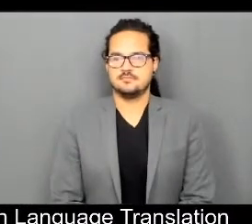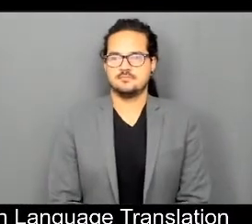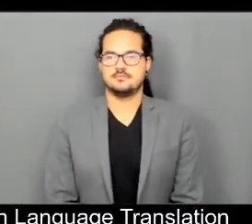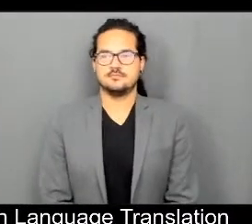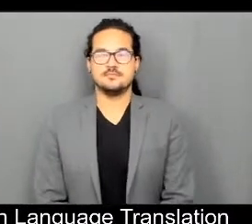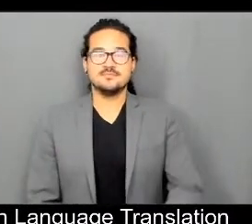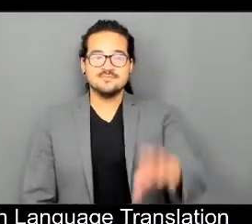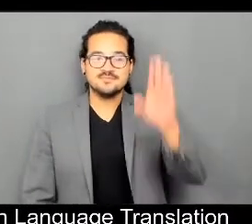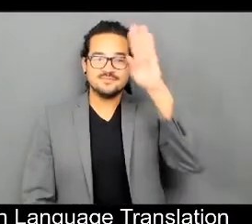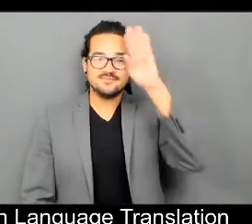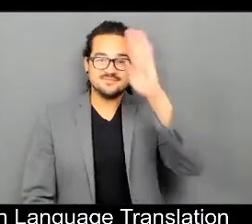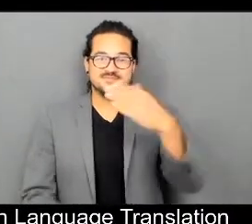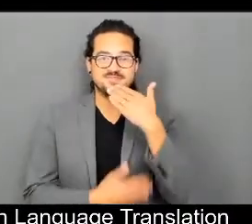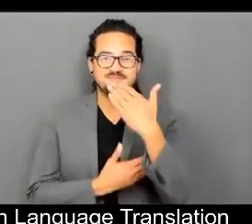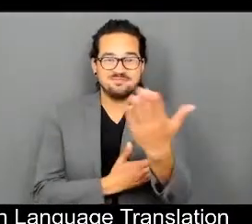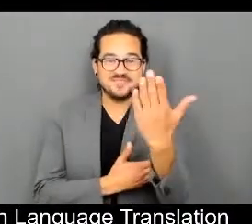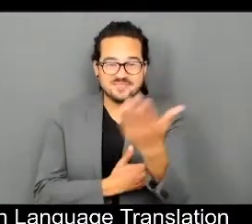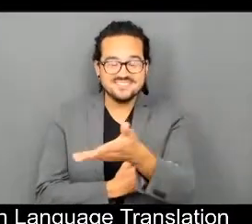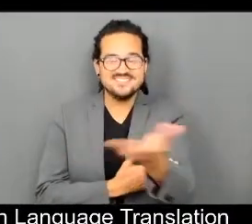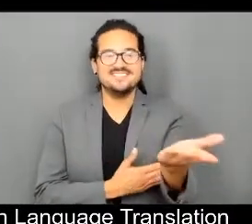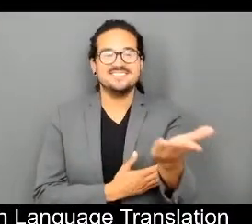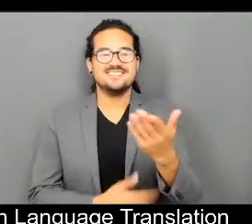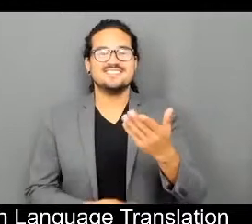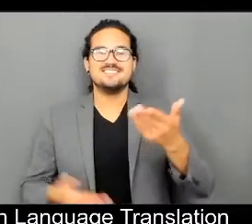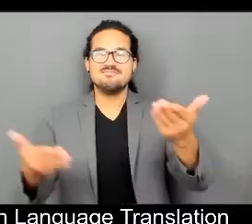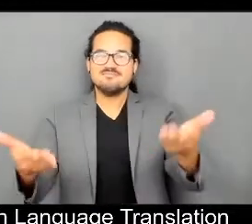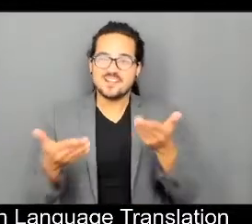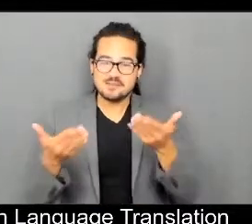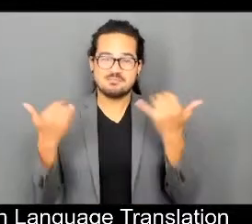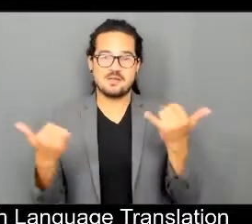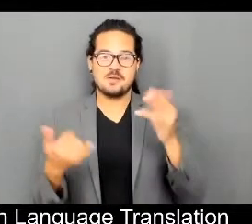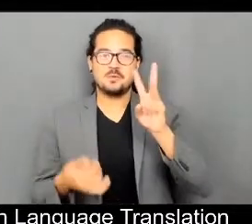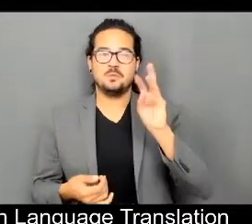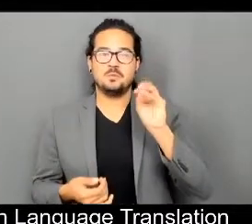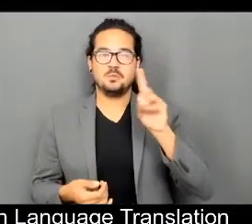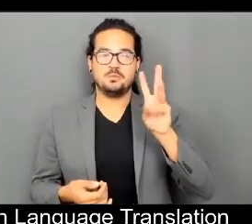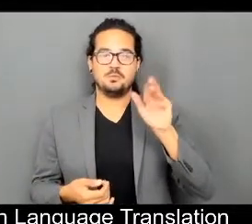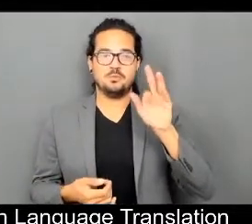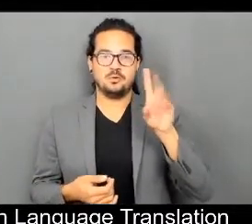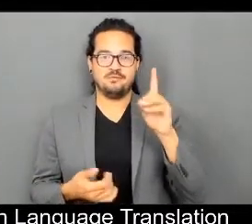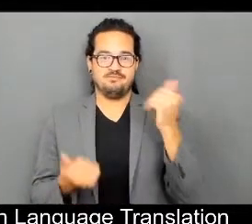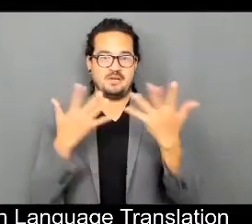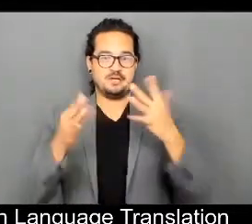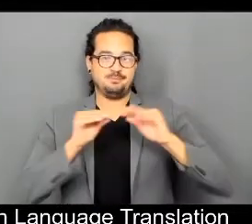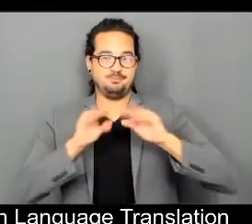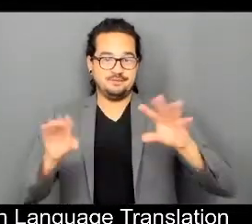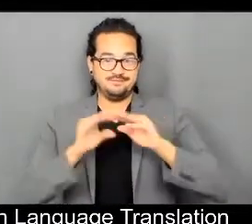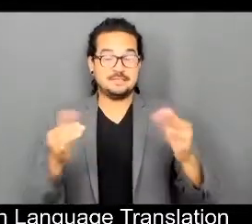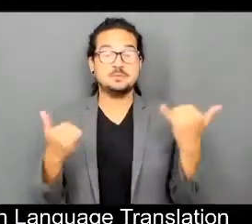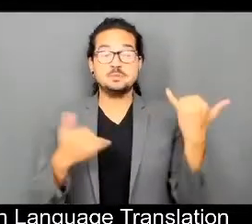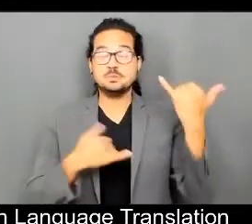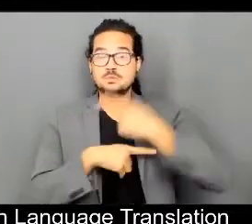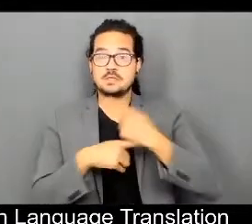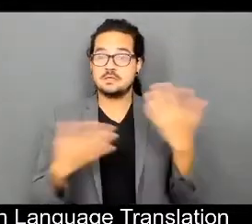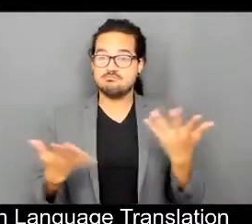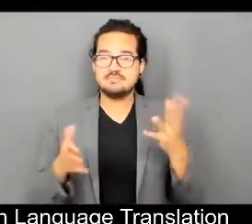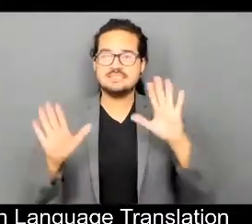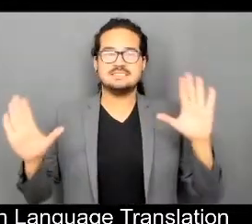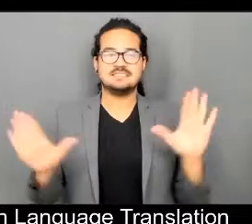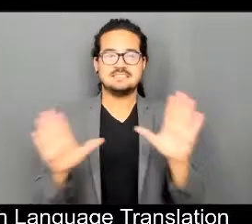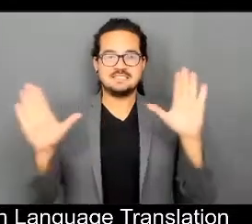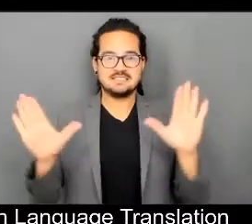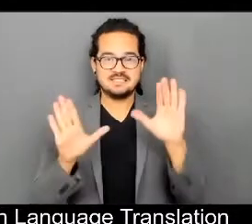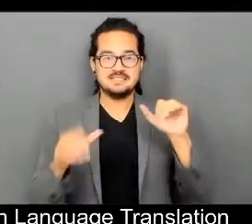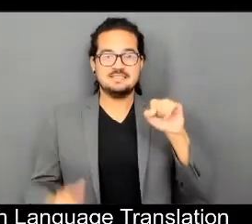Good morning, everybody. Welcome to the Woodward Fire press briefing. Today is Sunday, September 6th. My name is